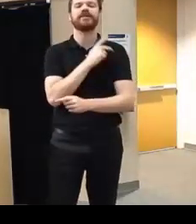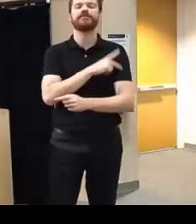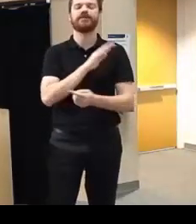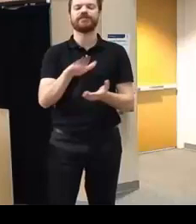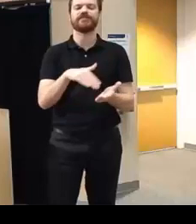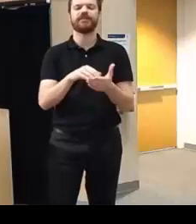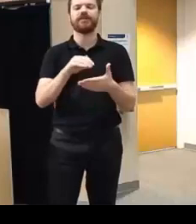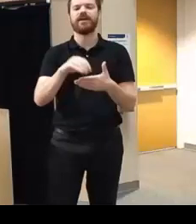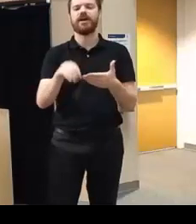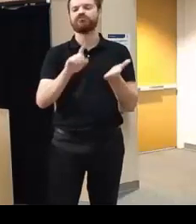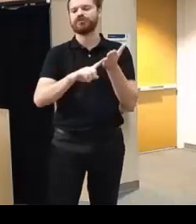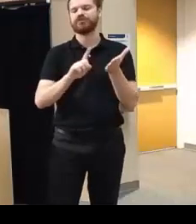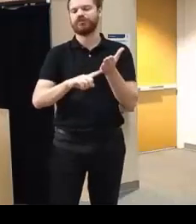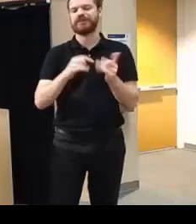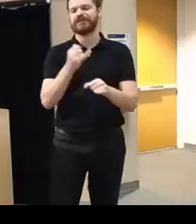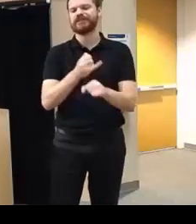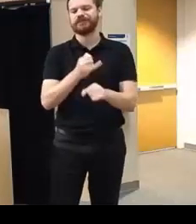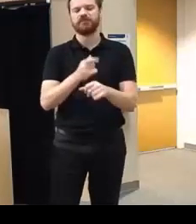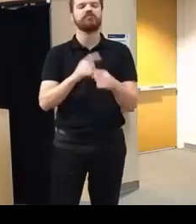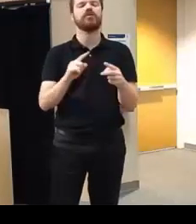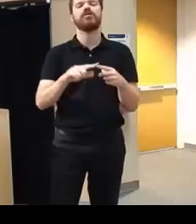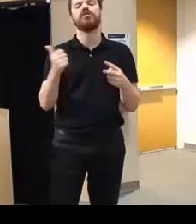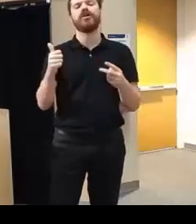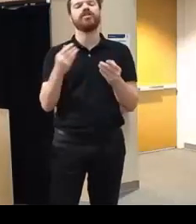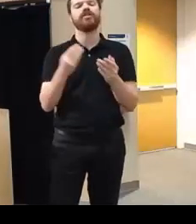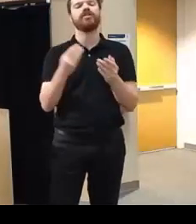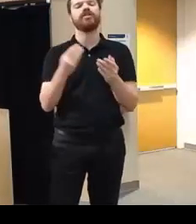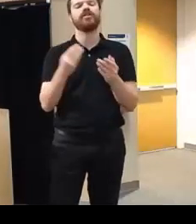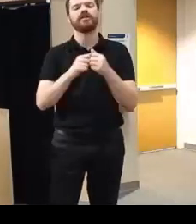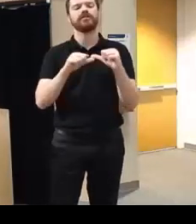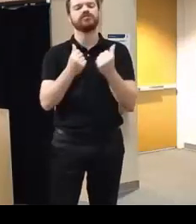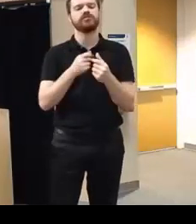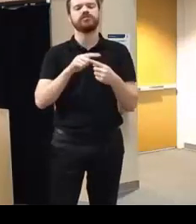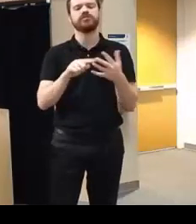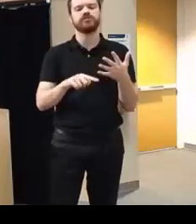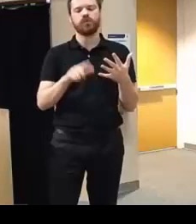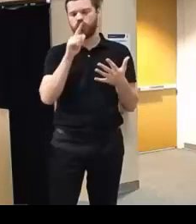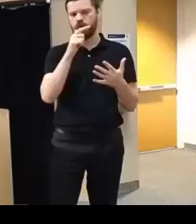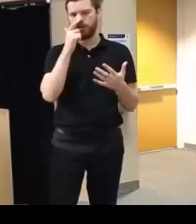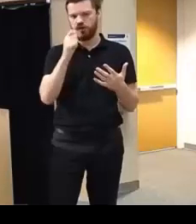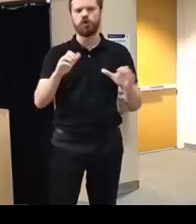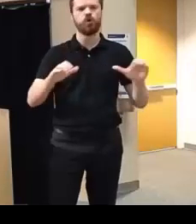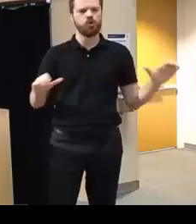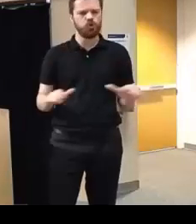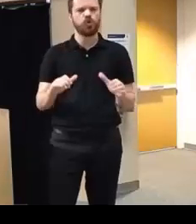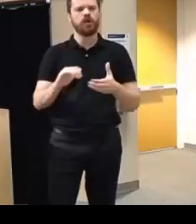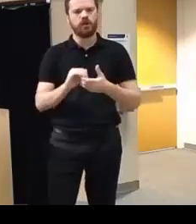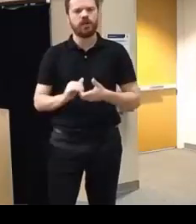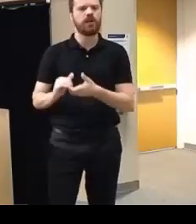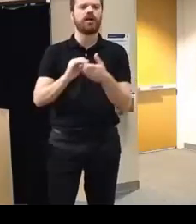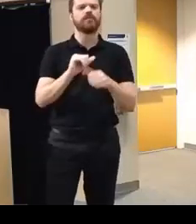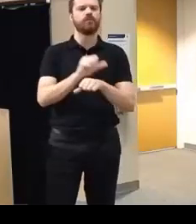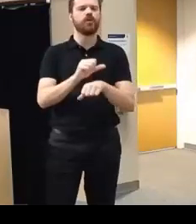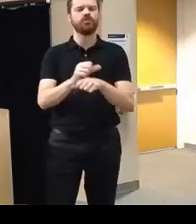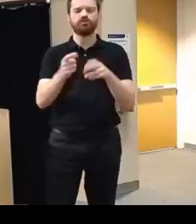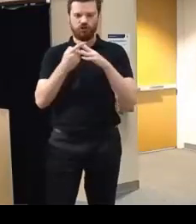Research Institute, and also thinking about other funding agencies that are interested in really doing this kind of collaborative work,